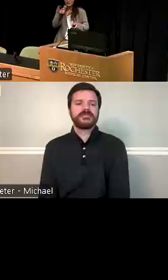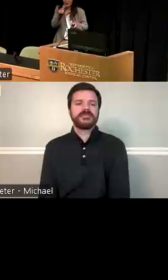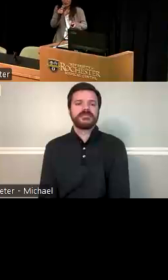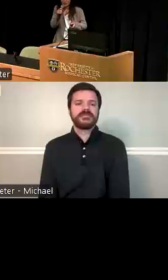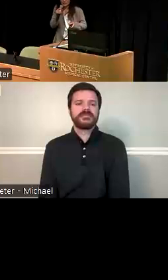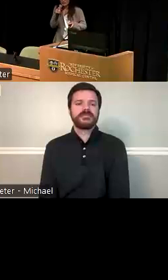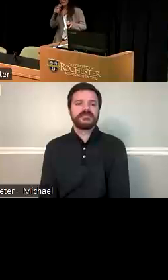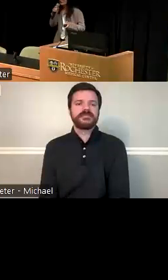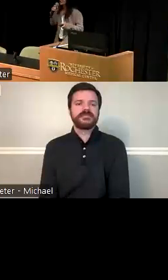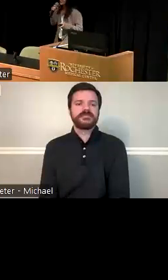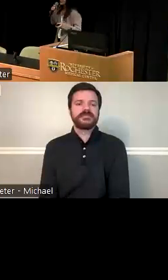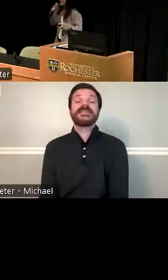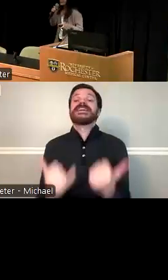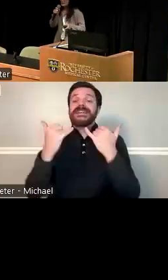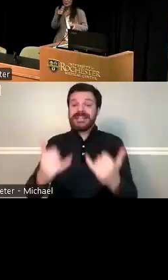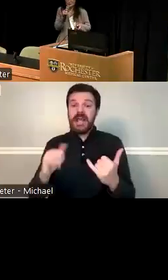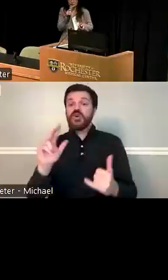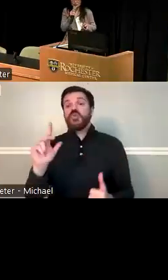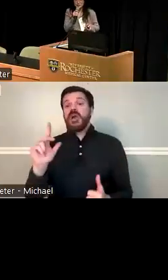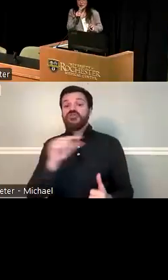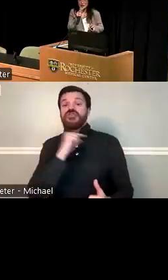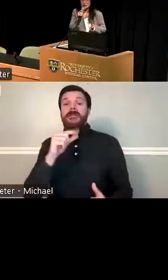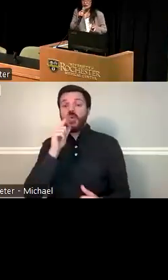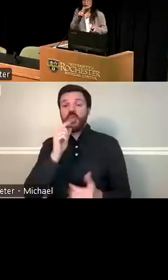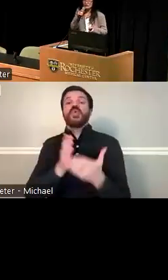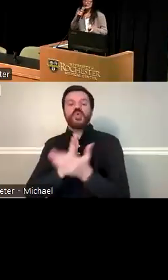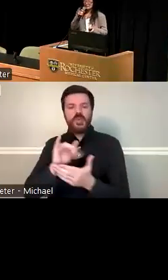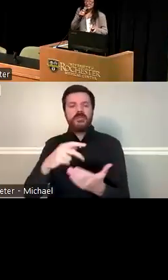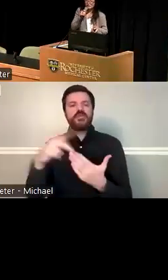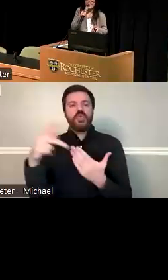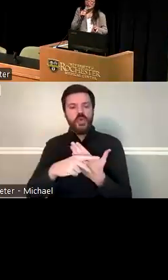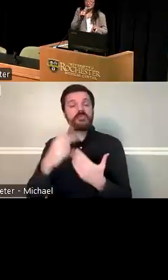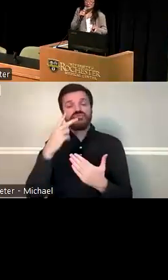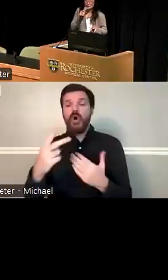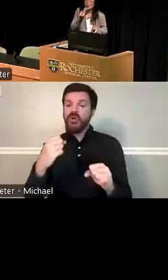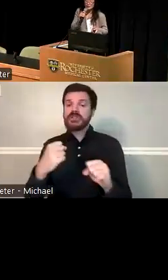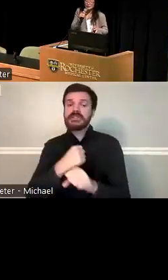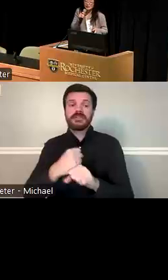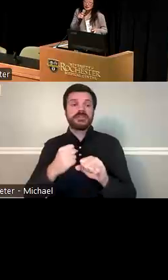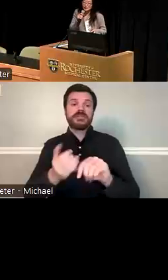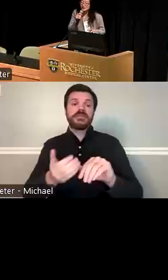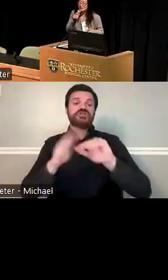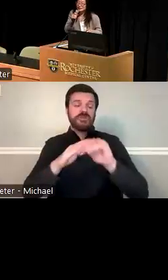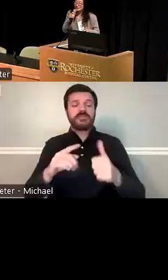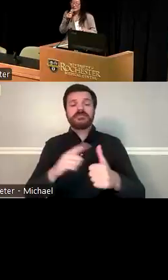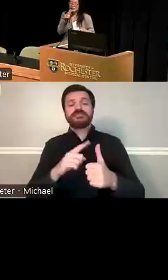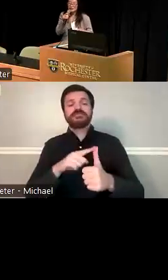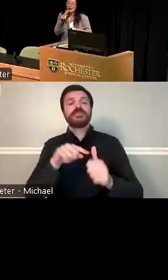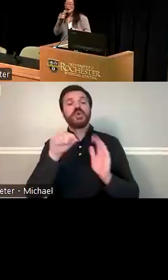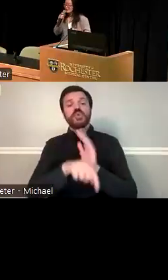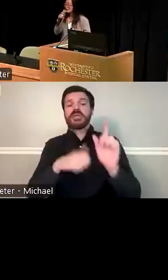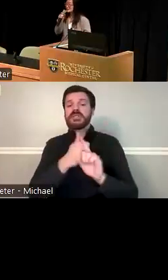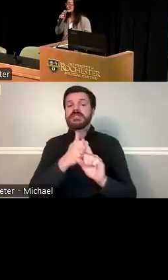of evaluation of the 23 chaplains who went through this, saw a statistical increase in the suicide